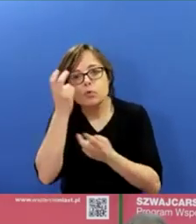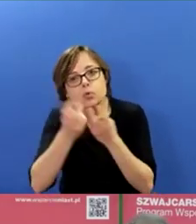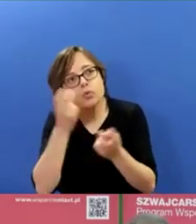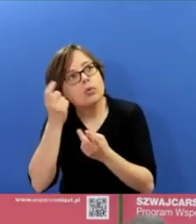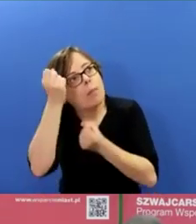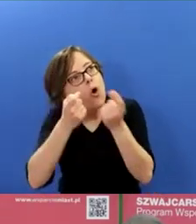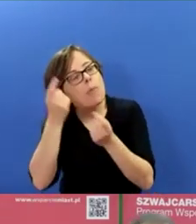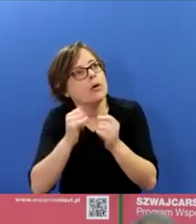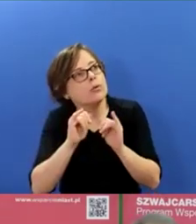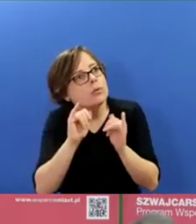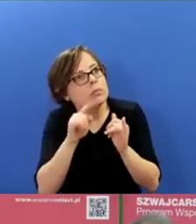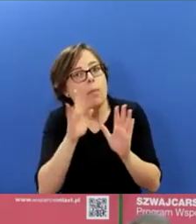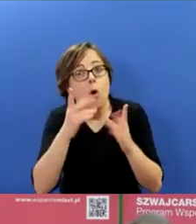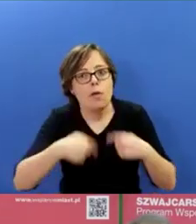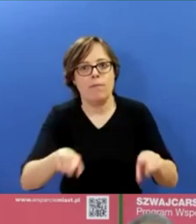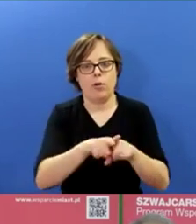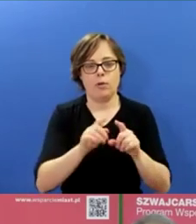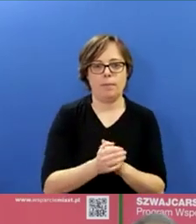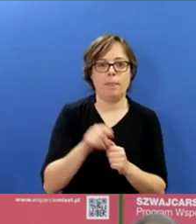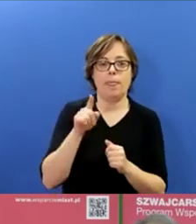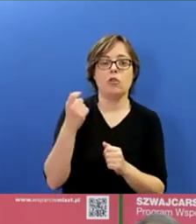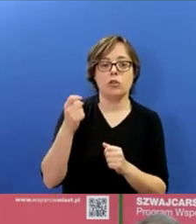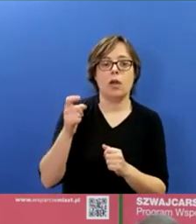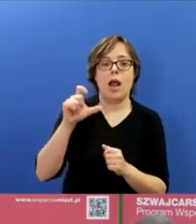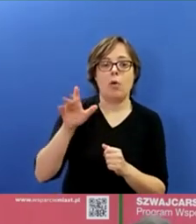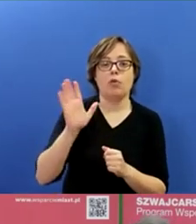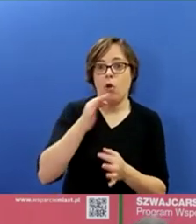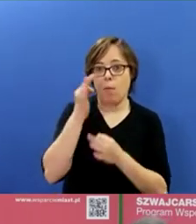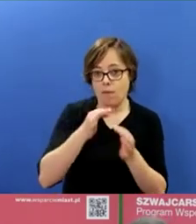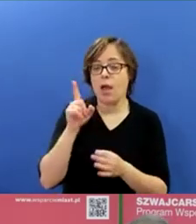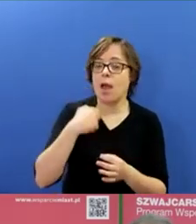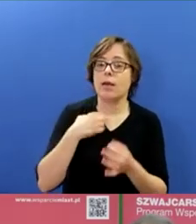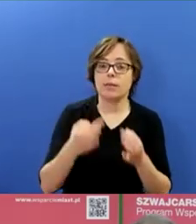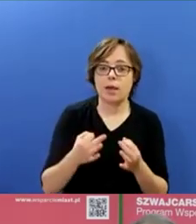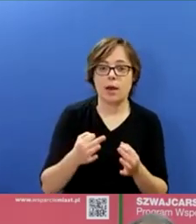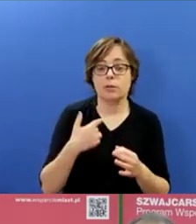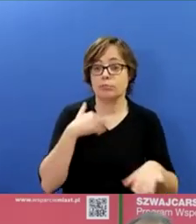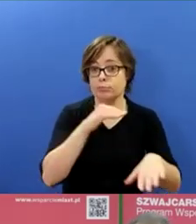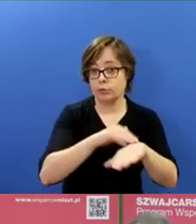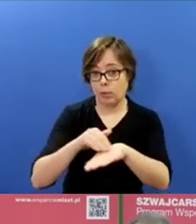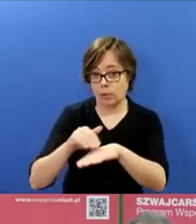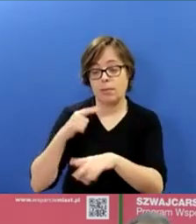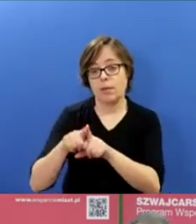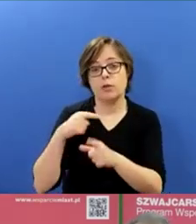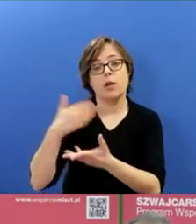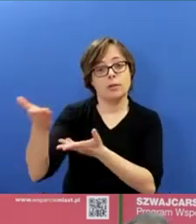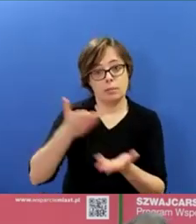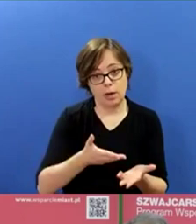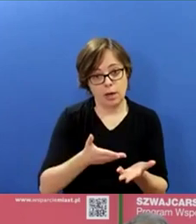their engagement in looking for and implementing new solutions. Claudio Kumli very soon, and let me just remind